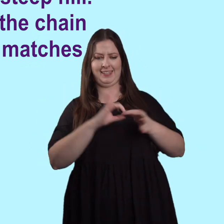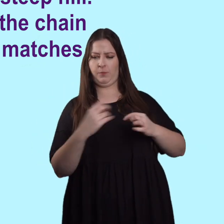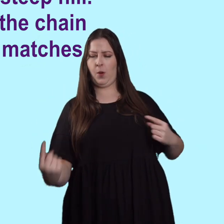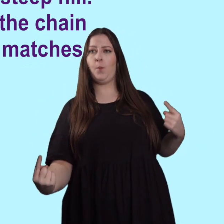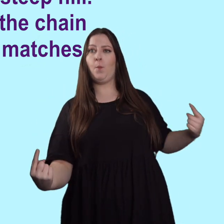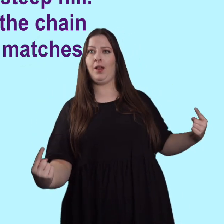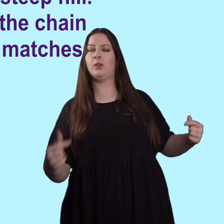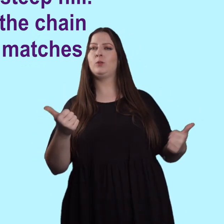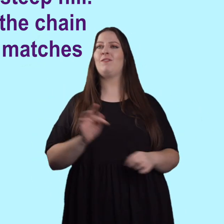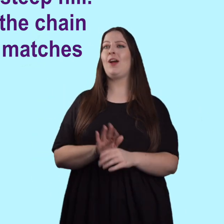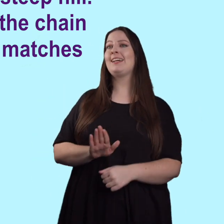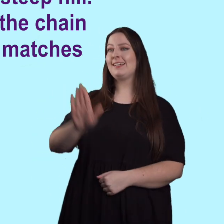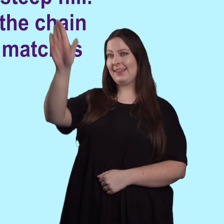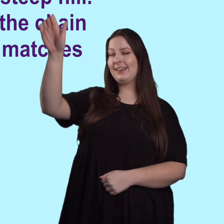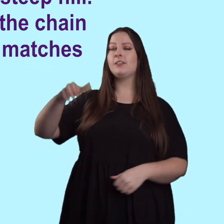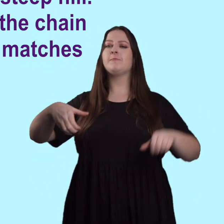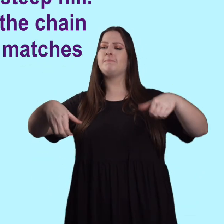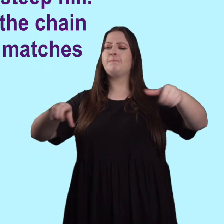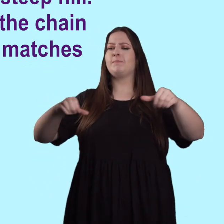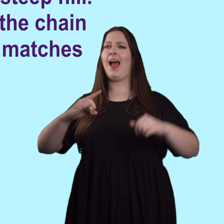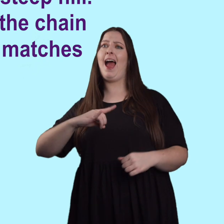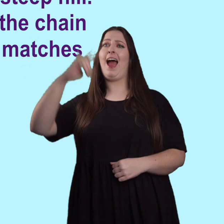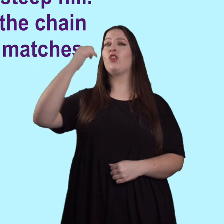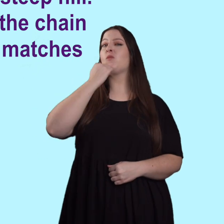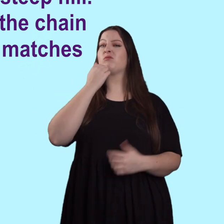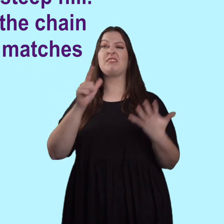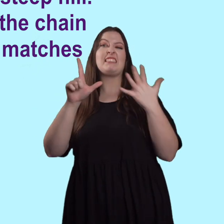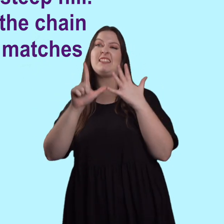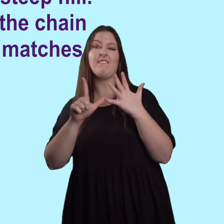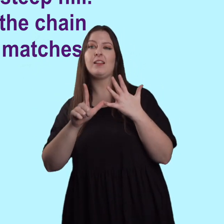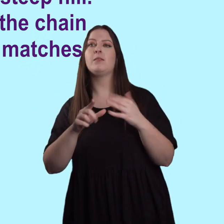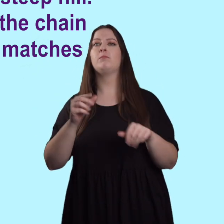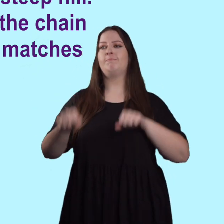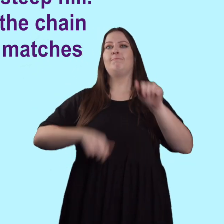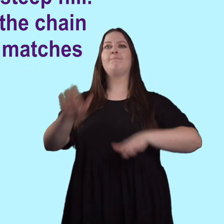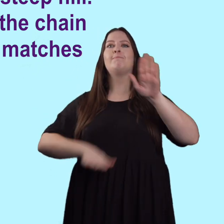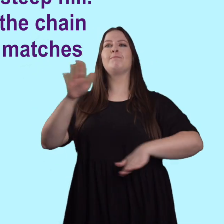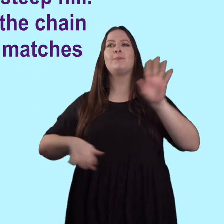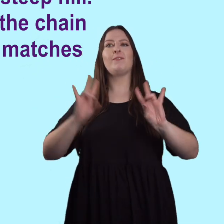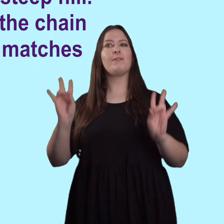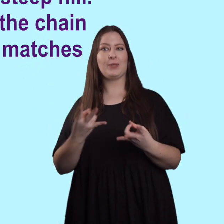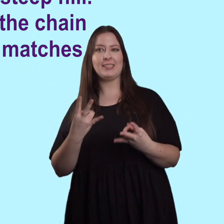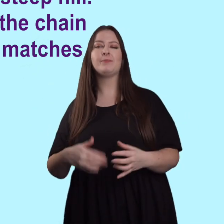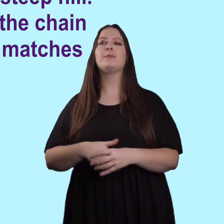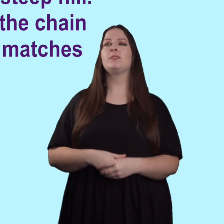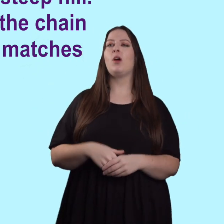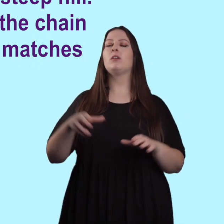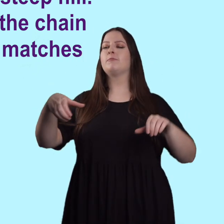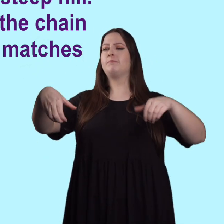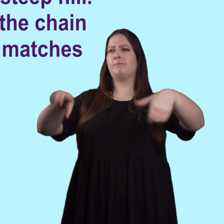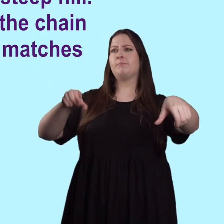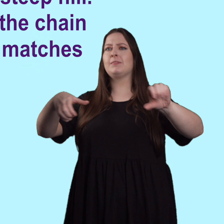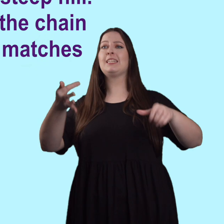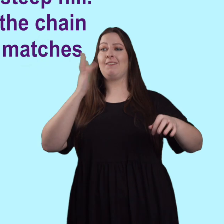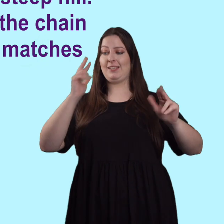cycling faster. Your gears are adjusted well when you can move the chain onto any cog, and the number on the shifter